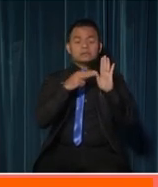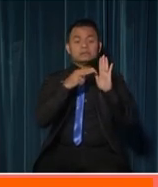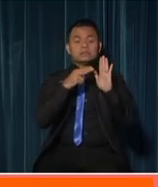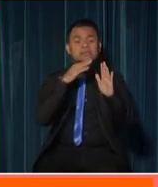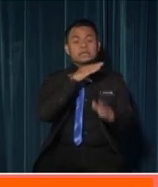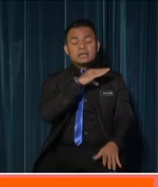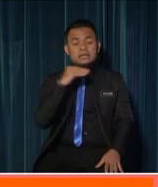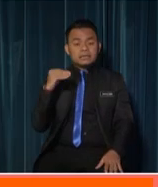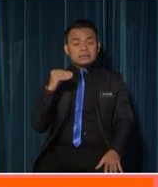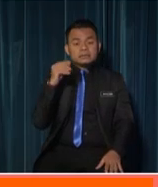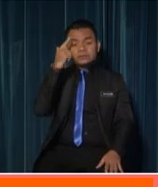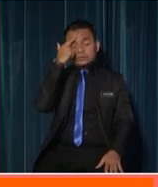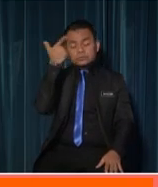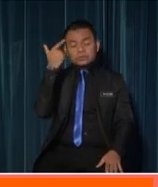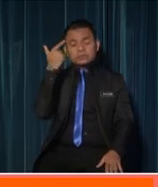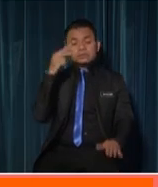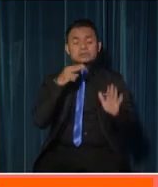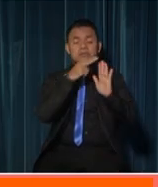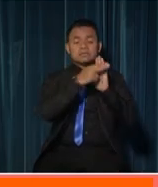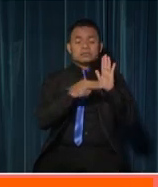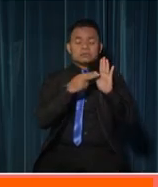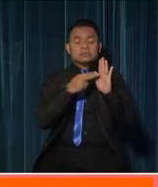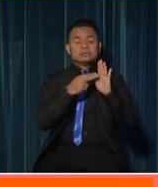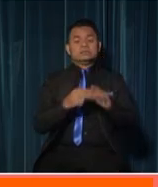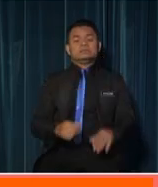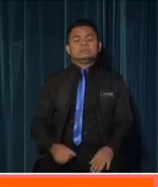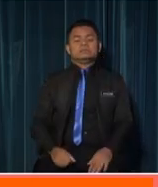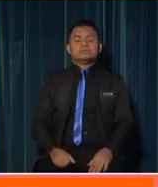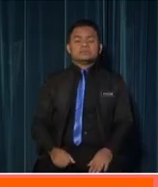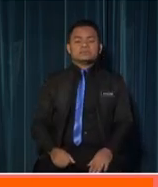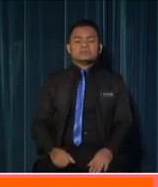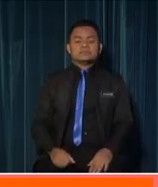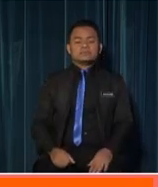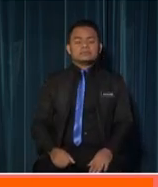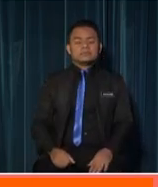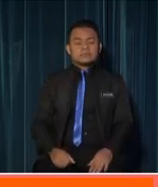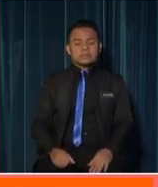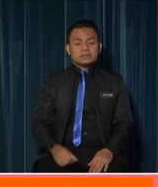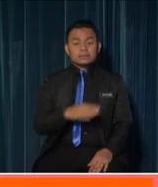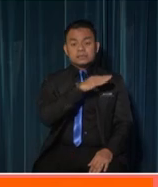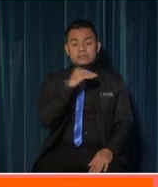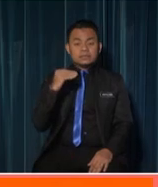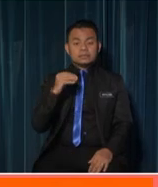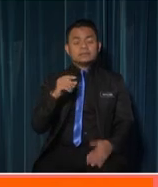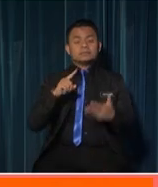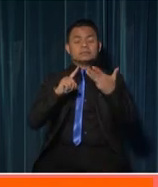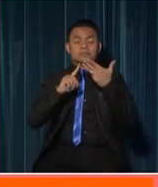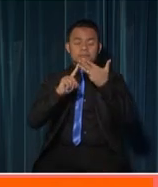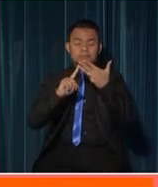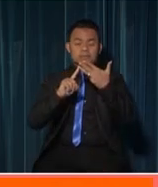hour using an analog clock. And fourth,